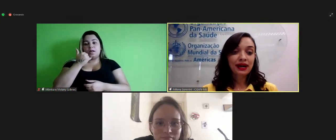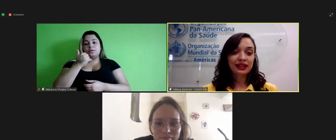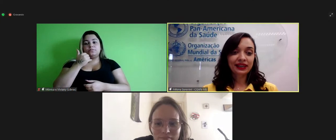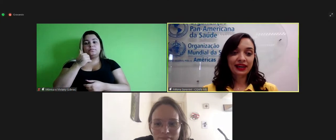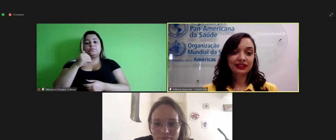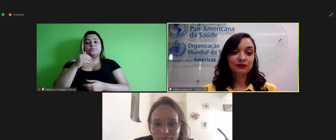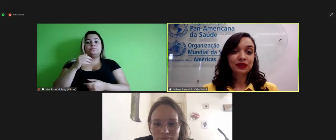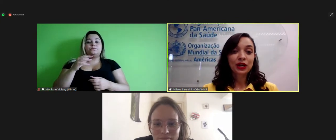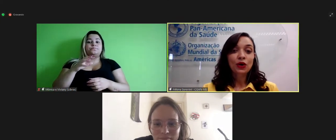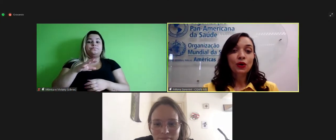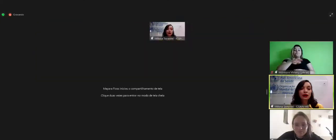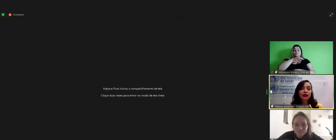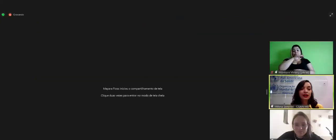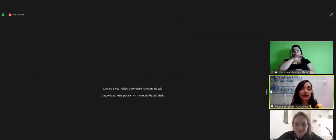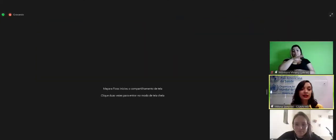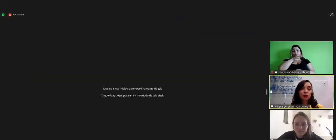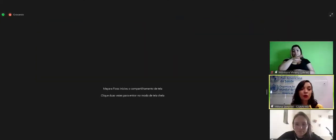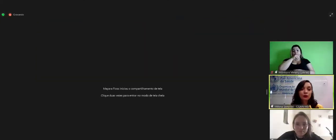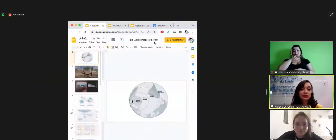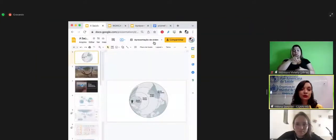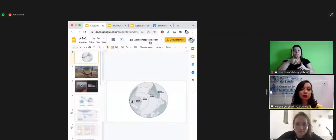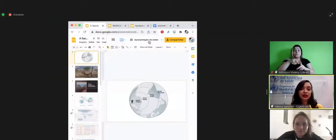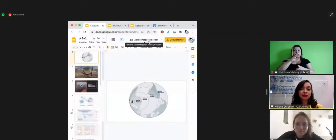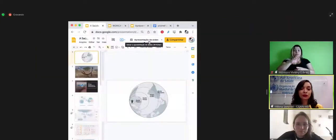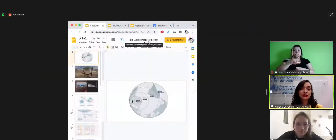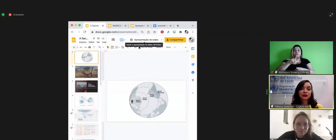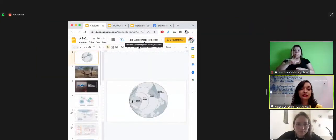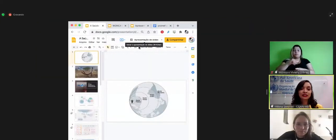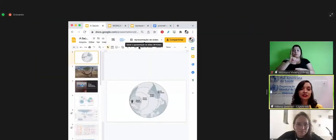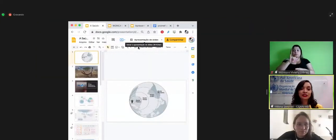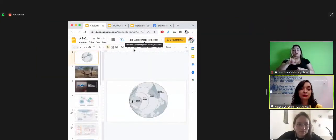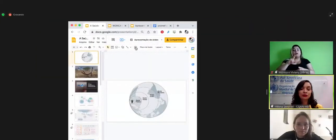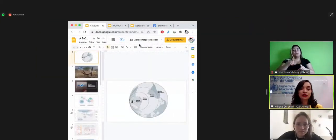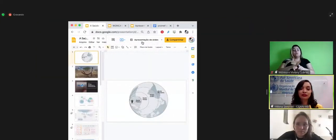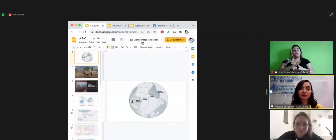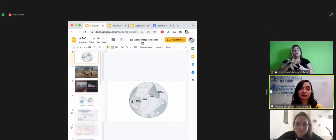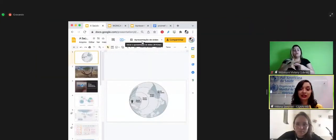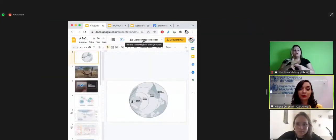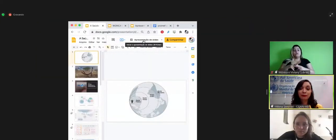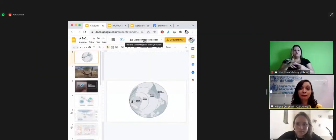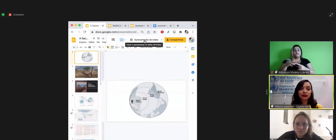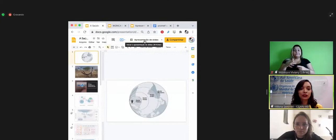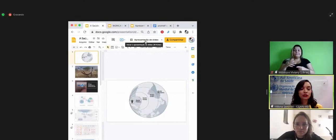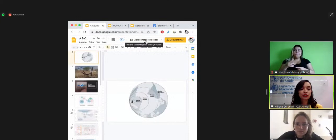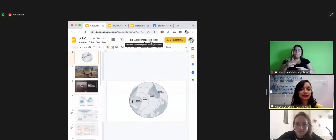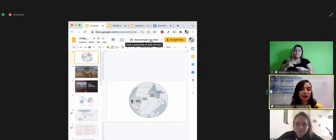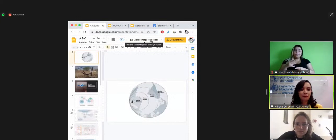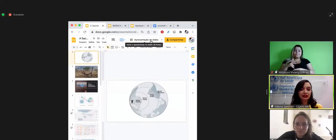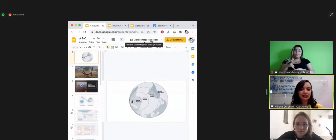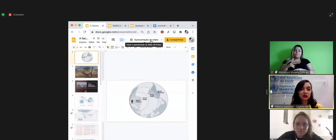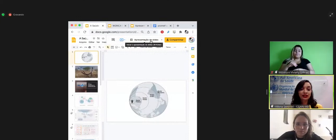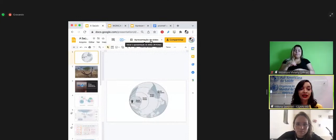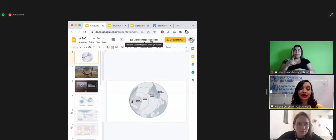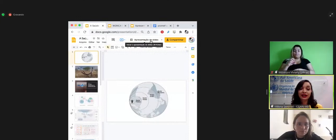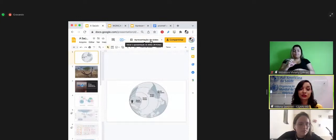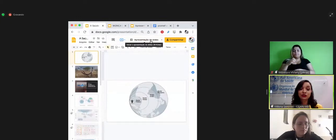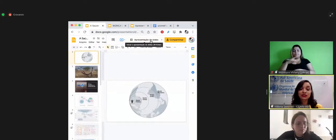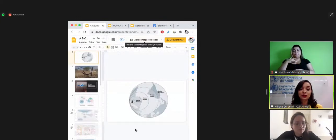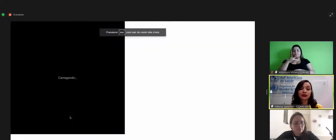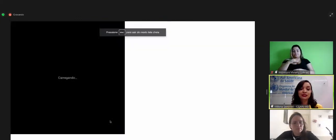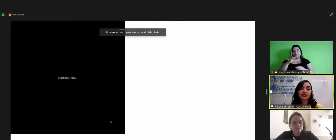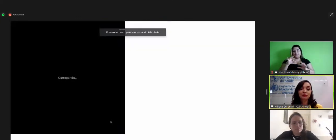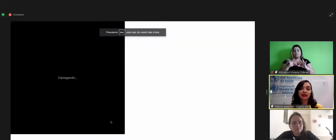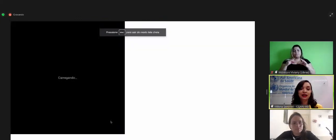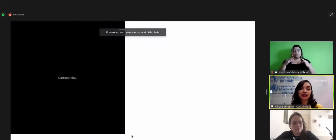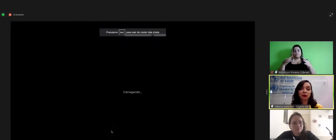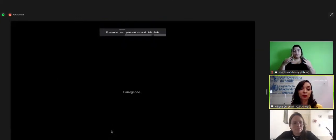environment, animal, and human beings? And for Kelly, which instrument the health units or family health units can use